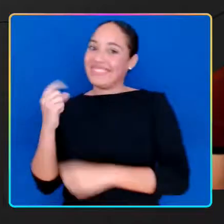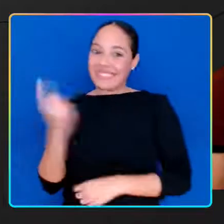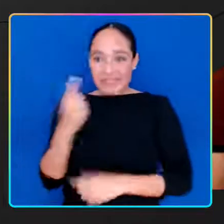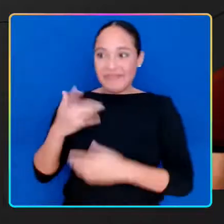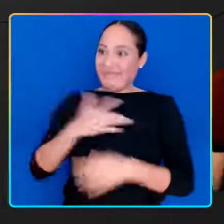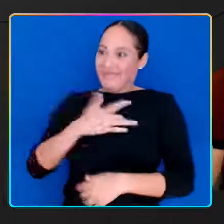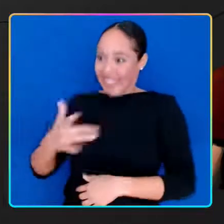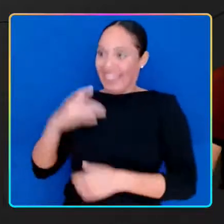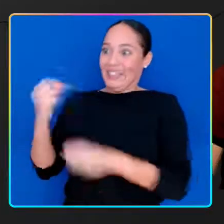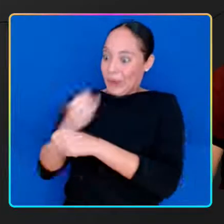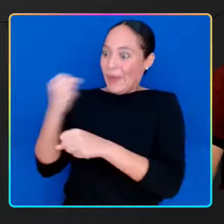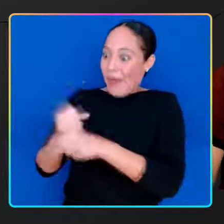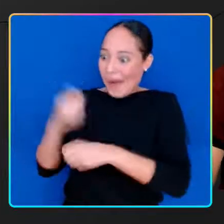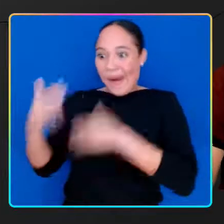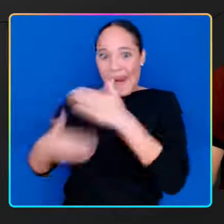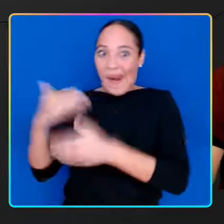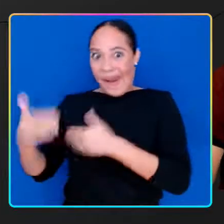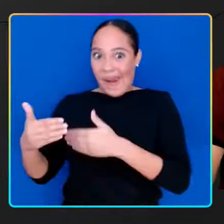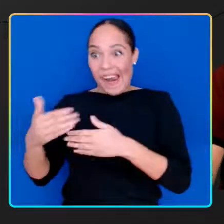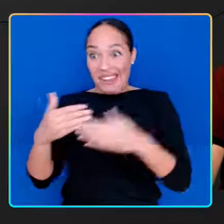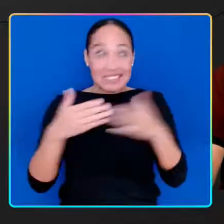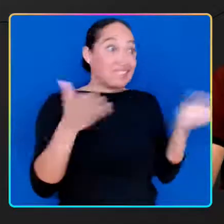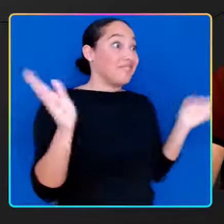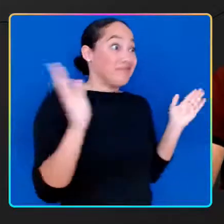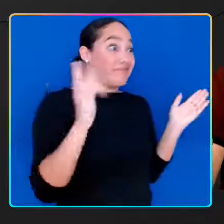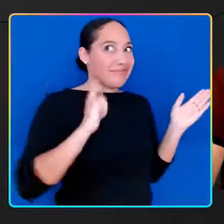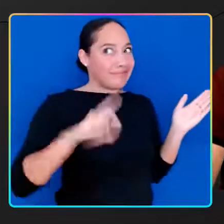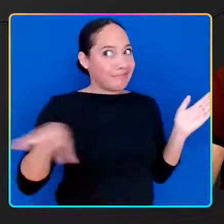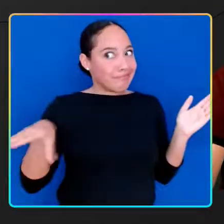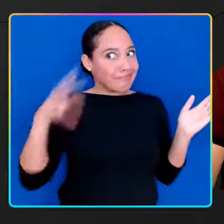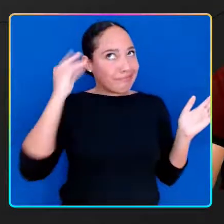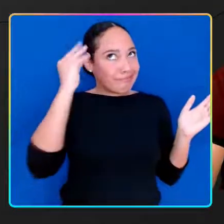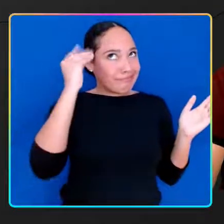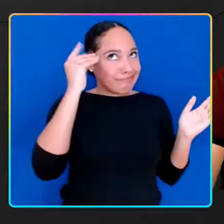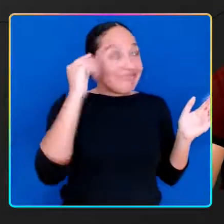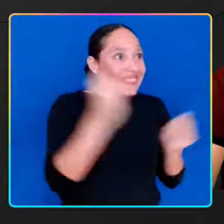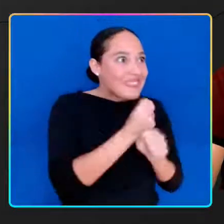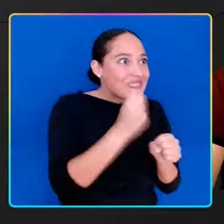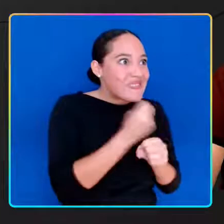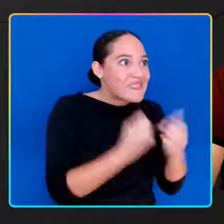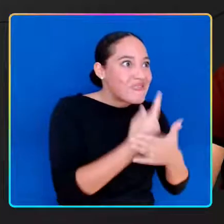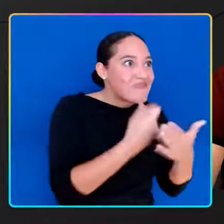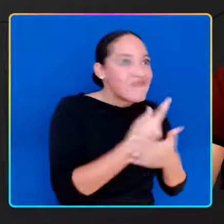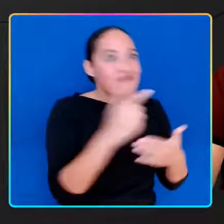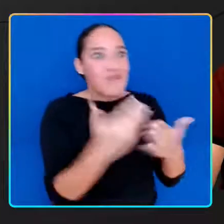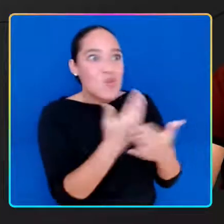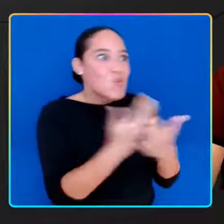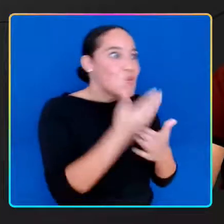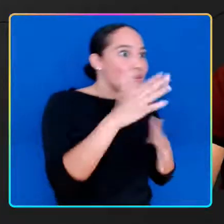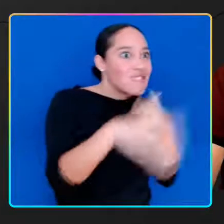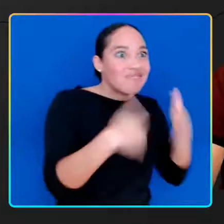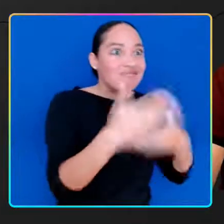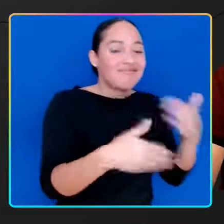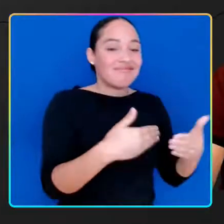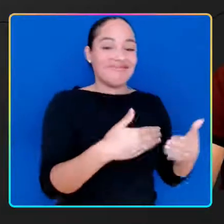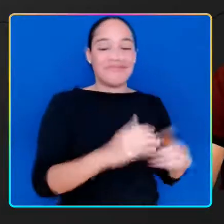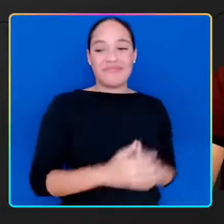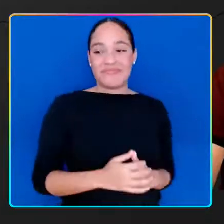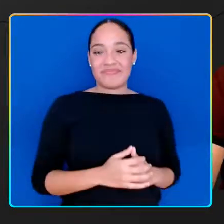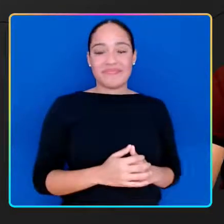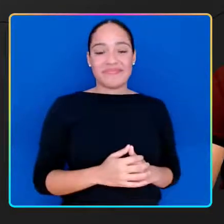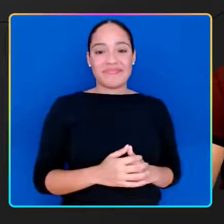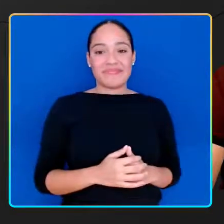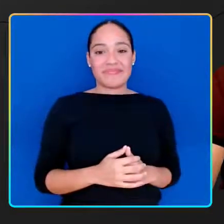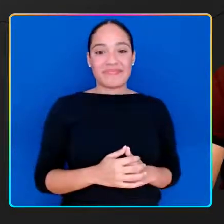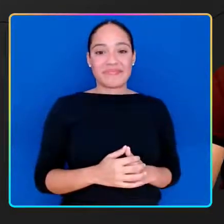going to say you do a lot of public speaking, and you share quite a lot the things that you're learning. Is that a